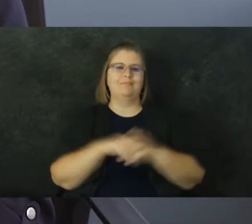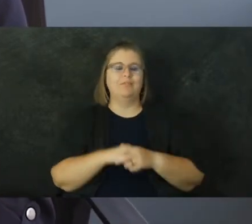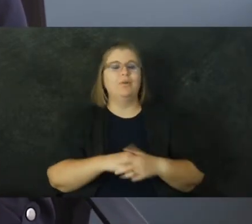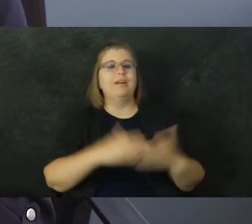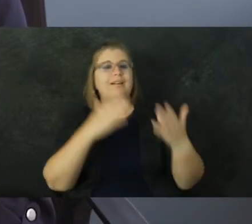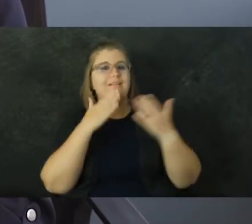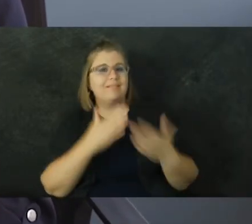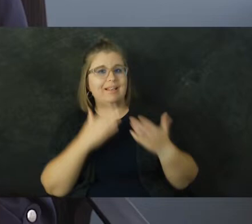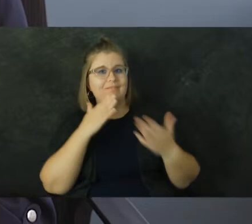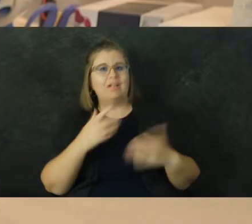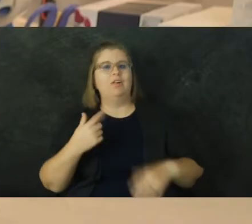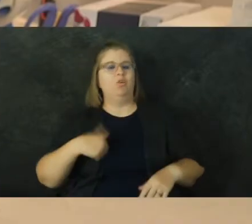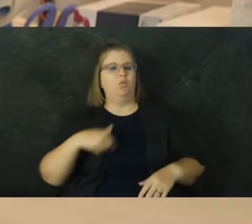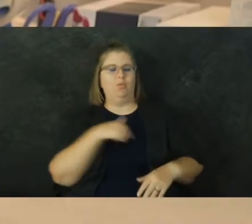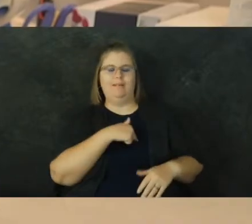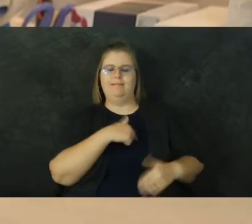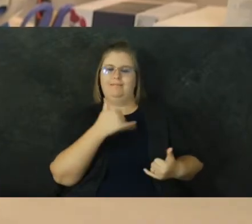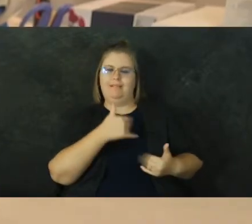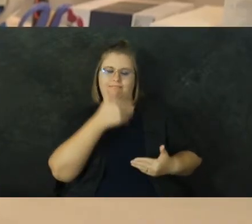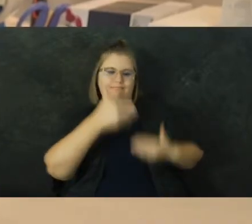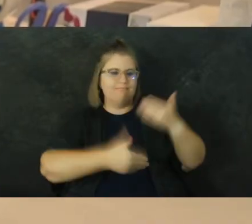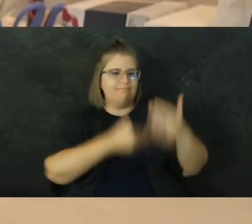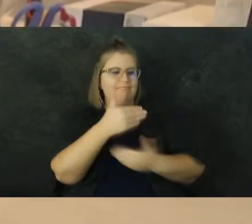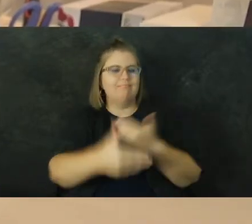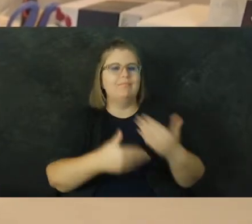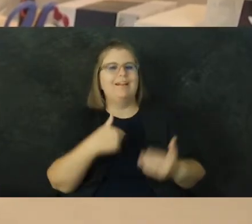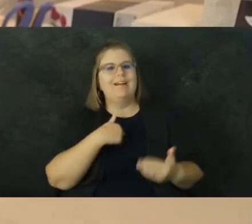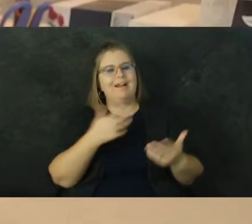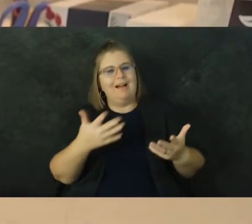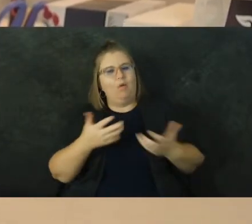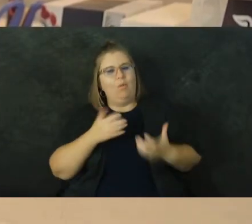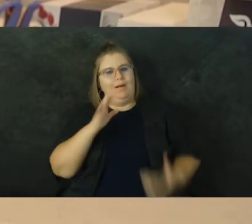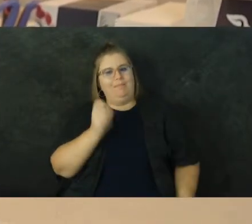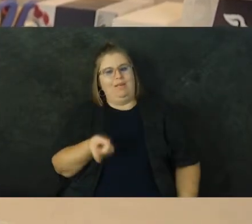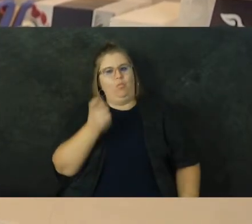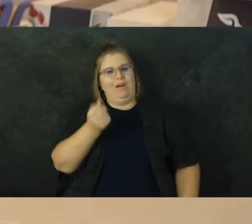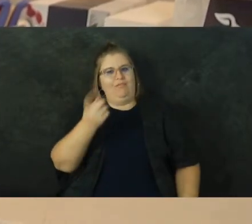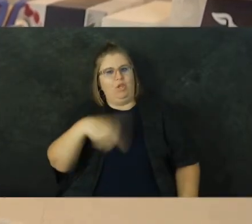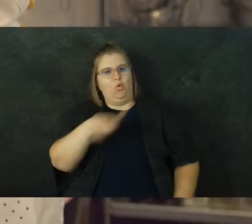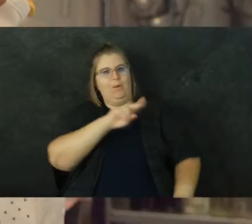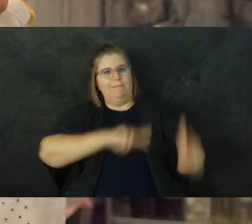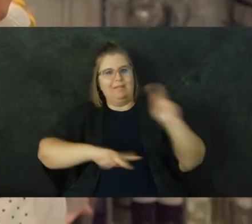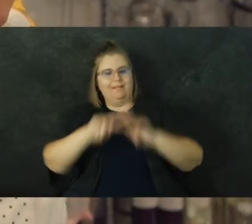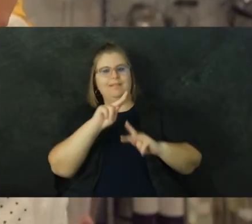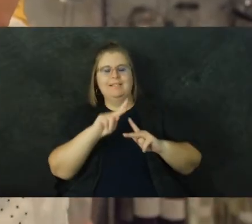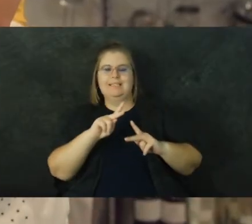difference. Thankfully, we're moving into the right direction, and I want to be one of